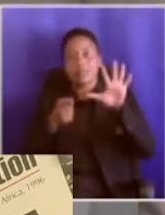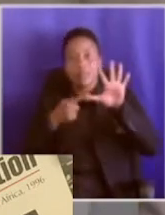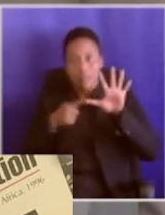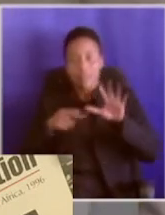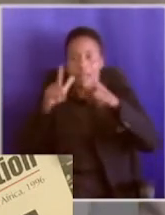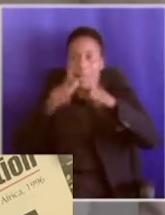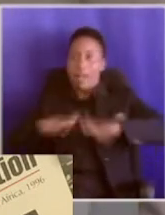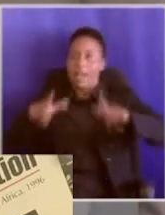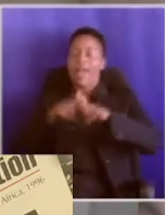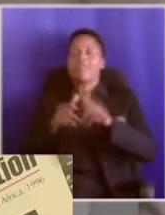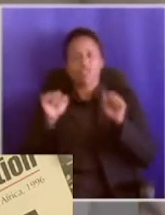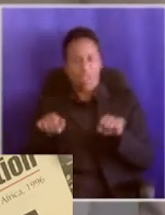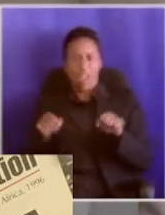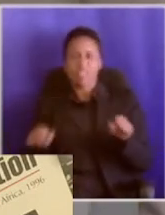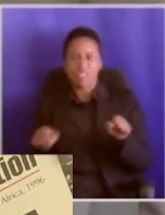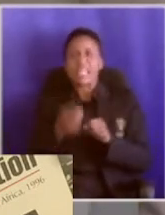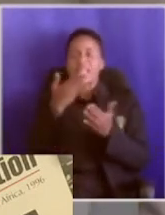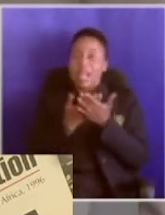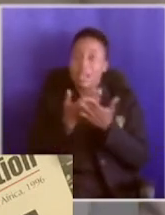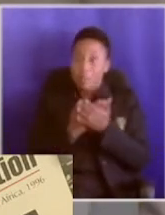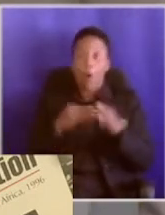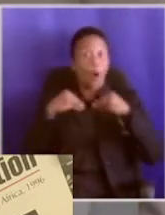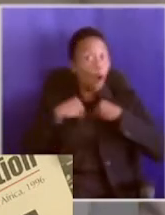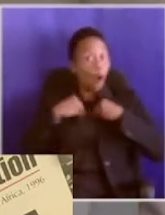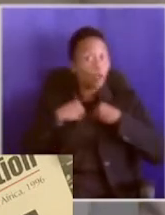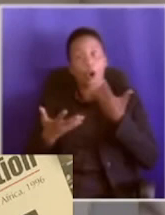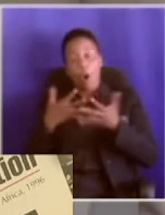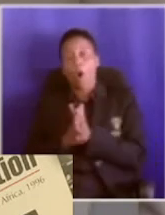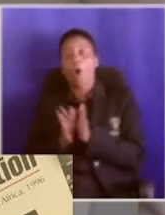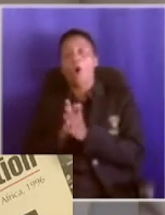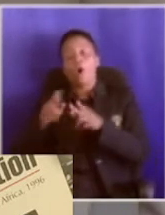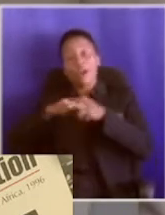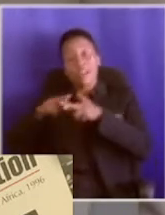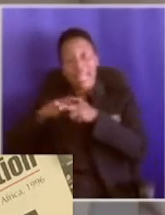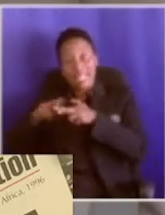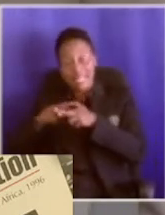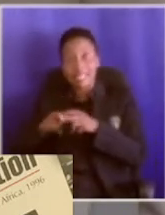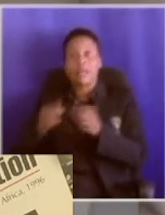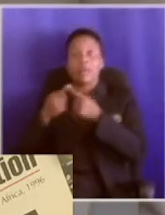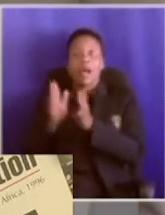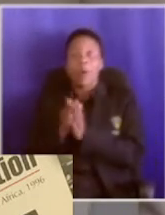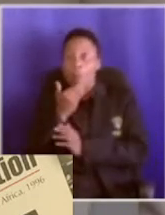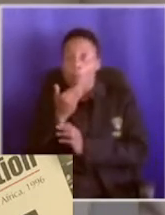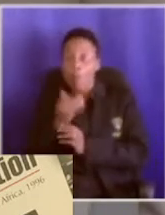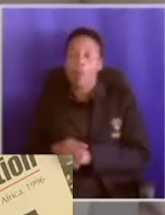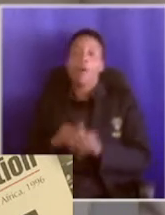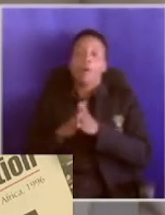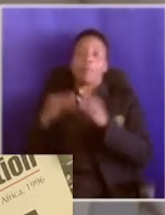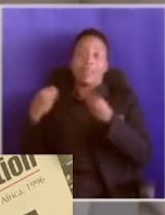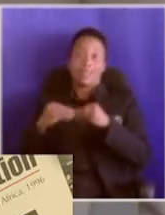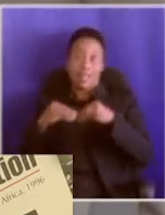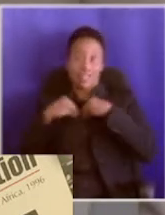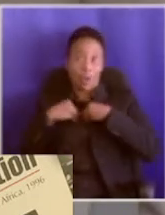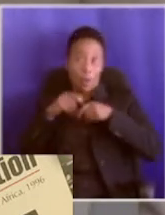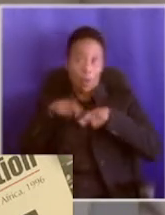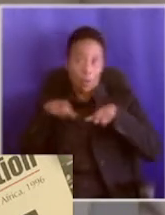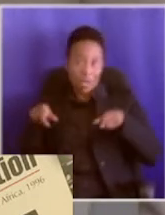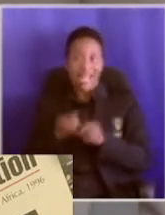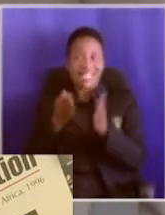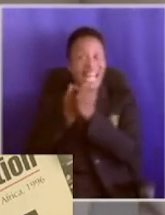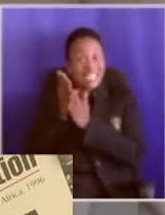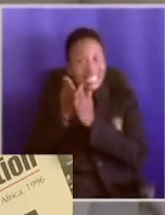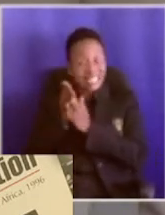land, which may be owned or rented by agricultural entrepreneurs. The success of commercial farming